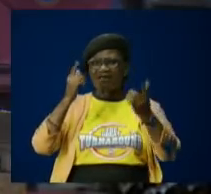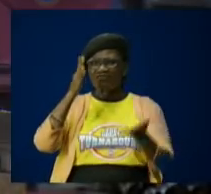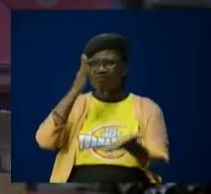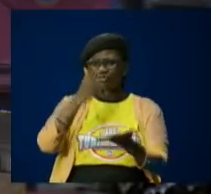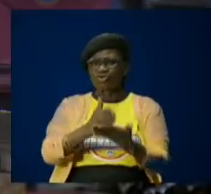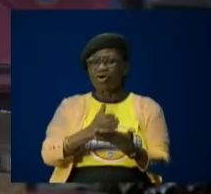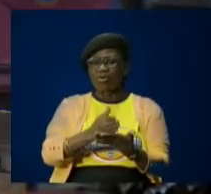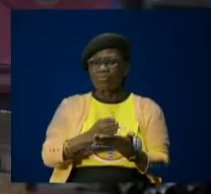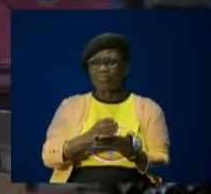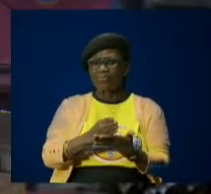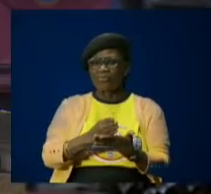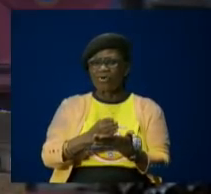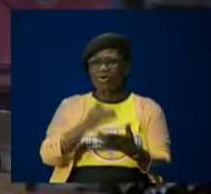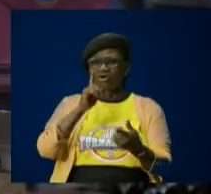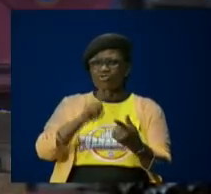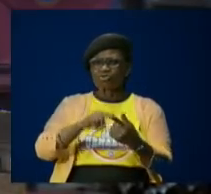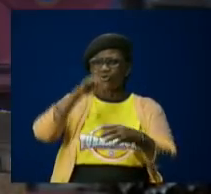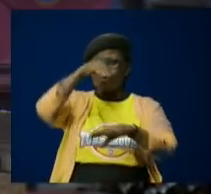cease tonight.